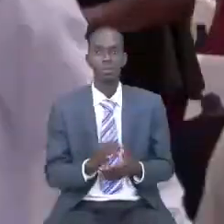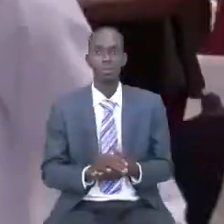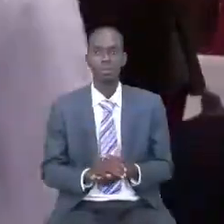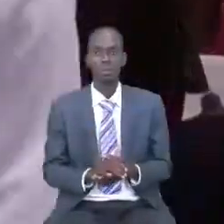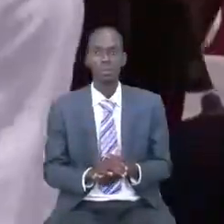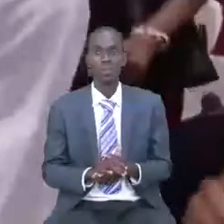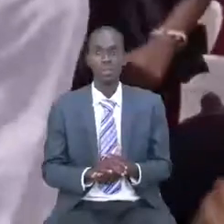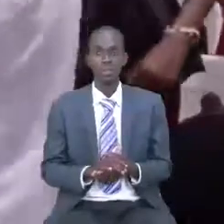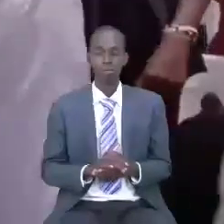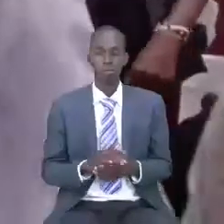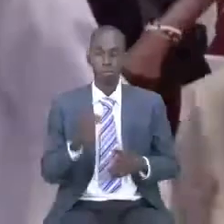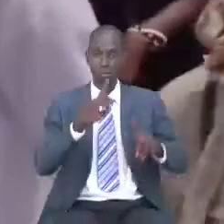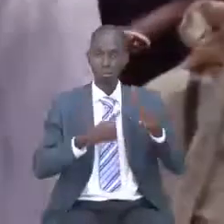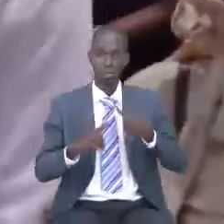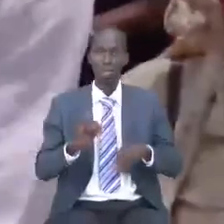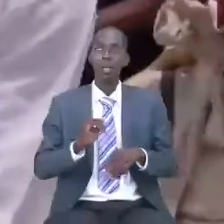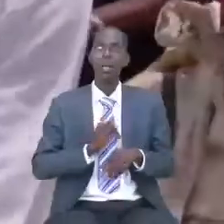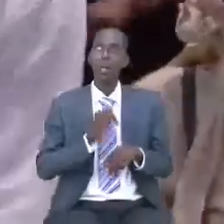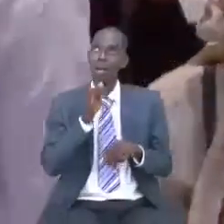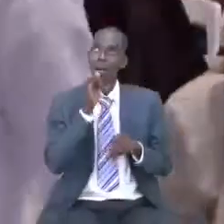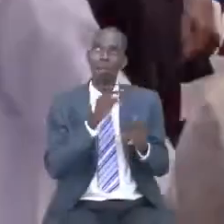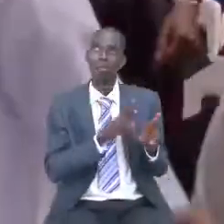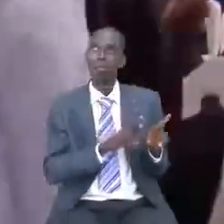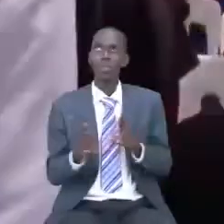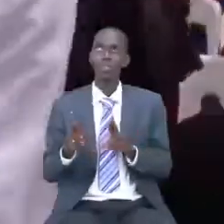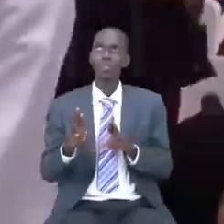I'm ready and willing to learn.